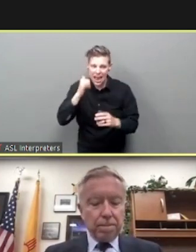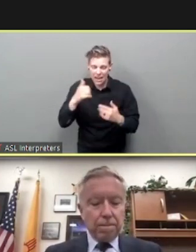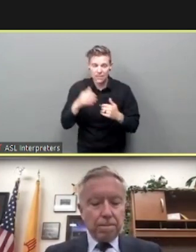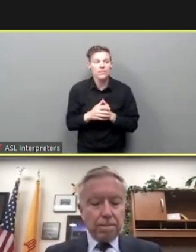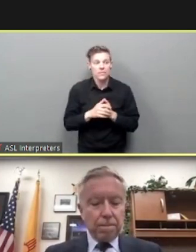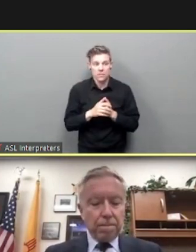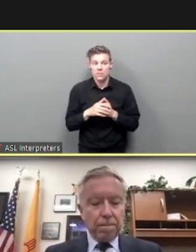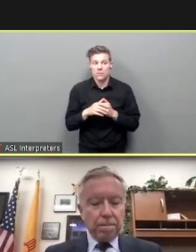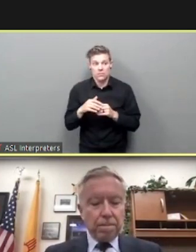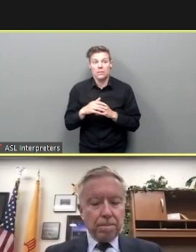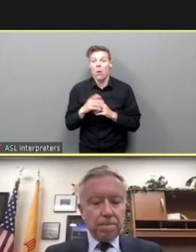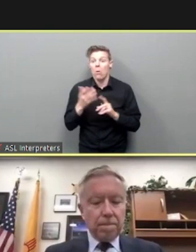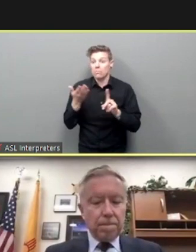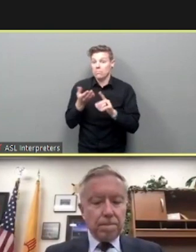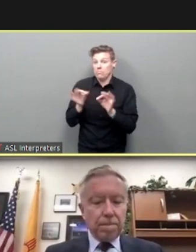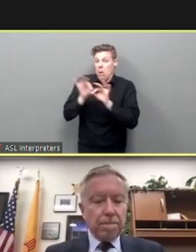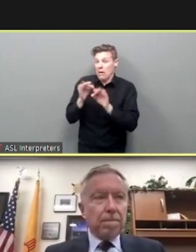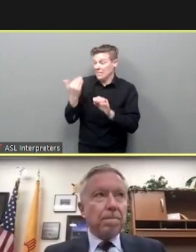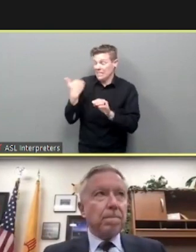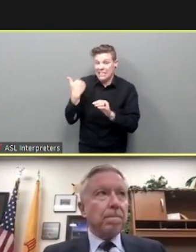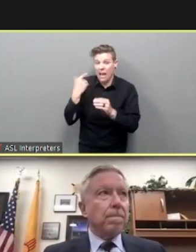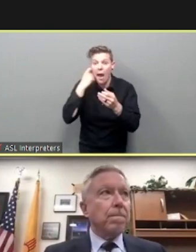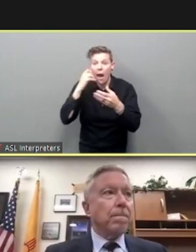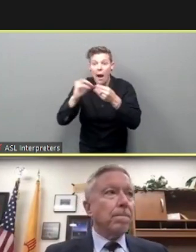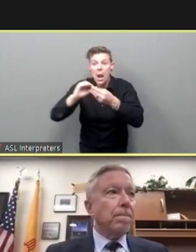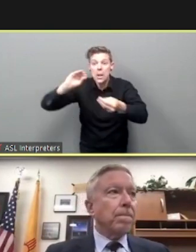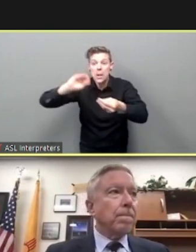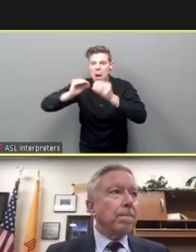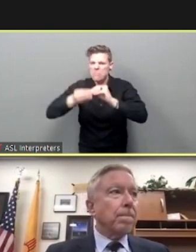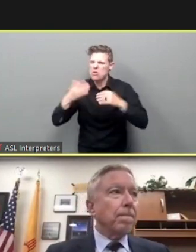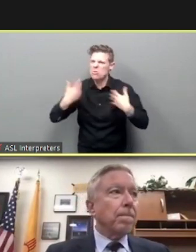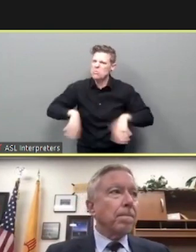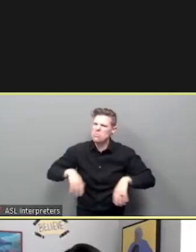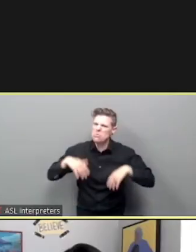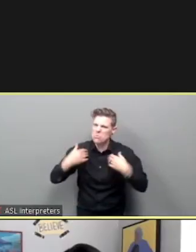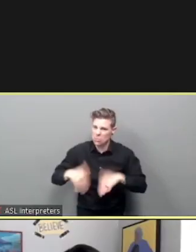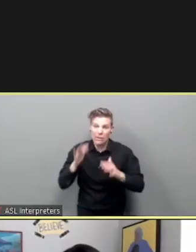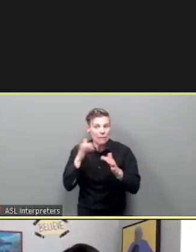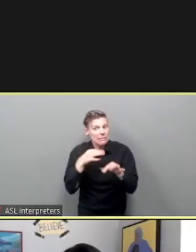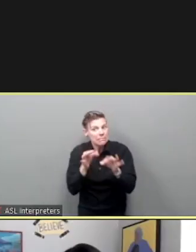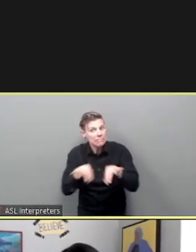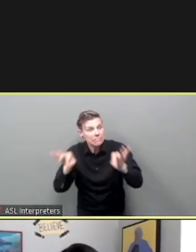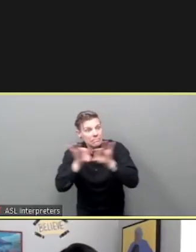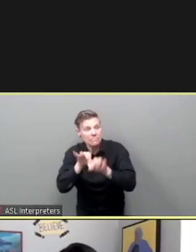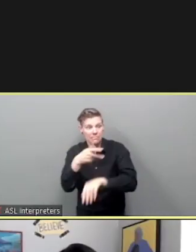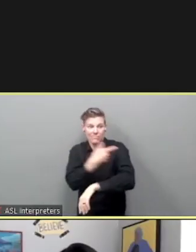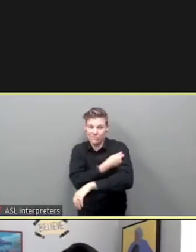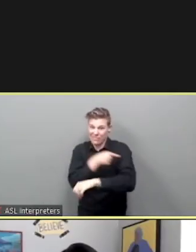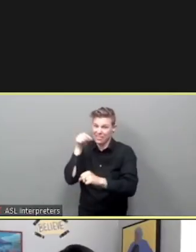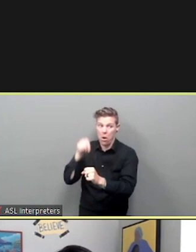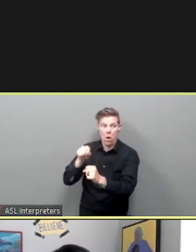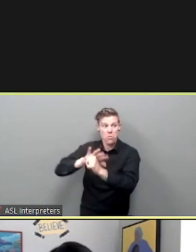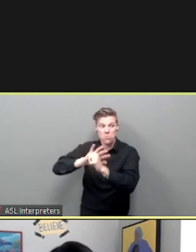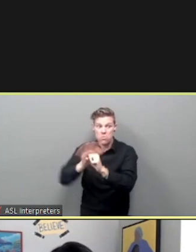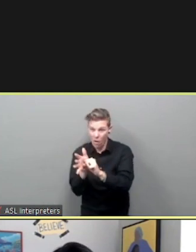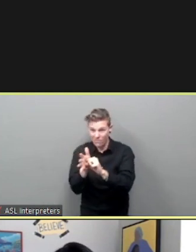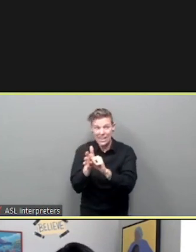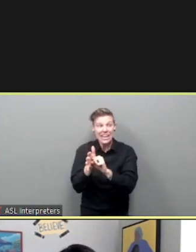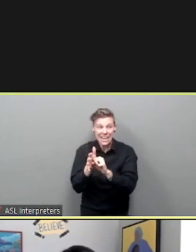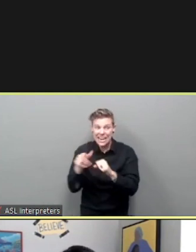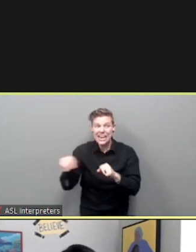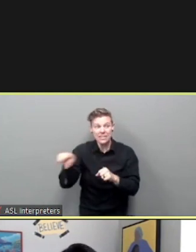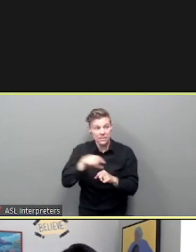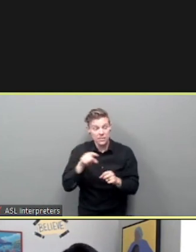shared. Unfortunately, there's still COVID cases because there's still a percentage of people not vaccinated, but